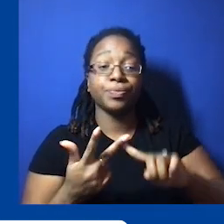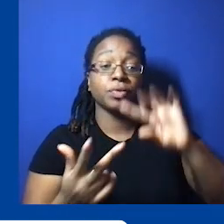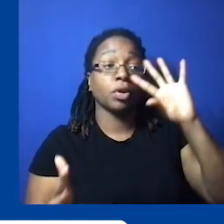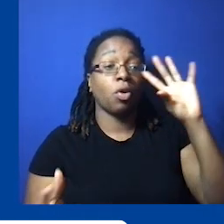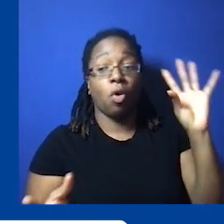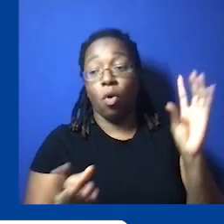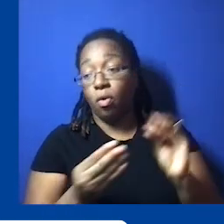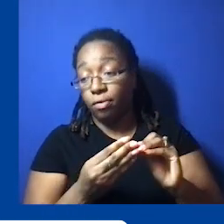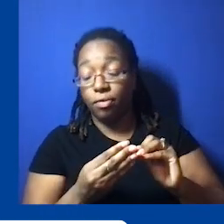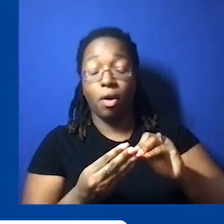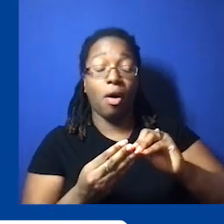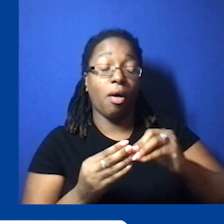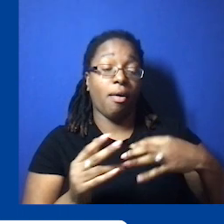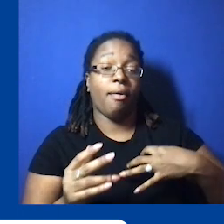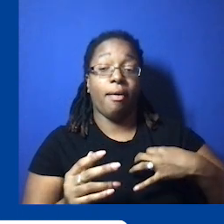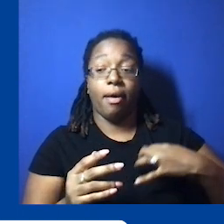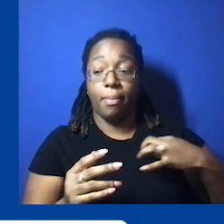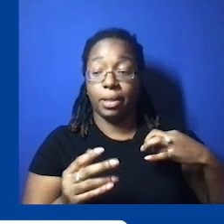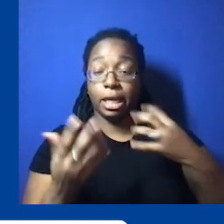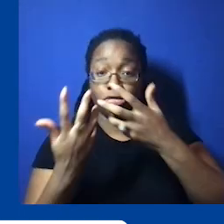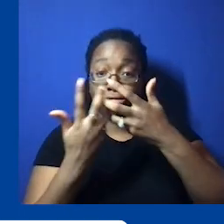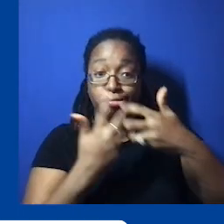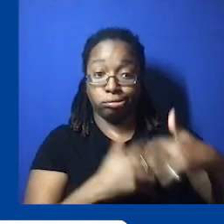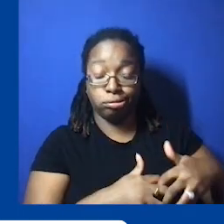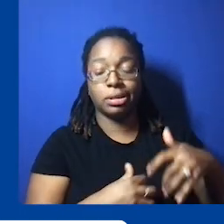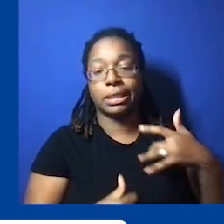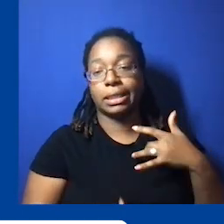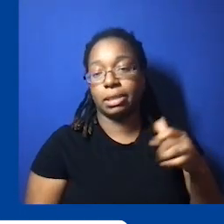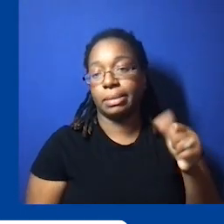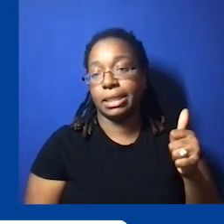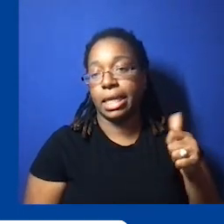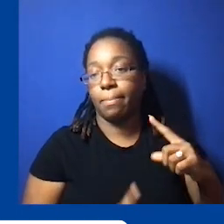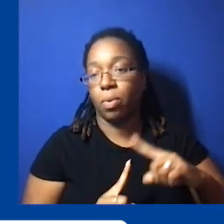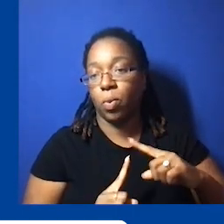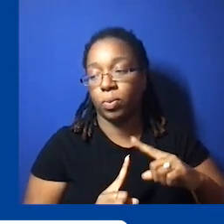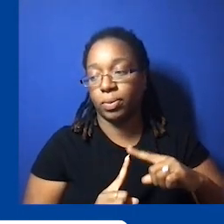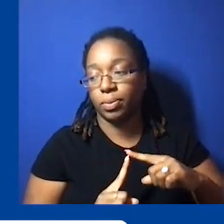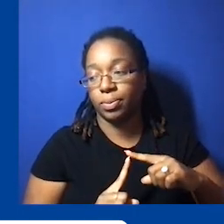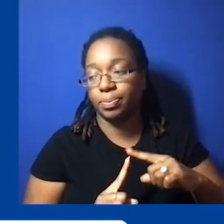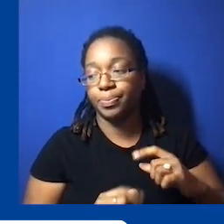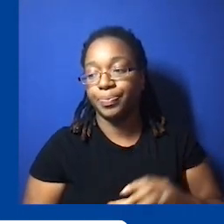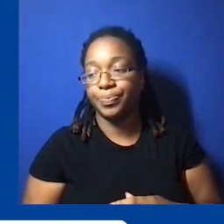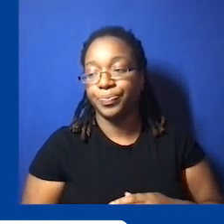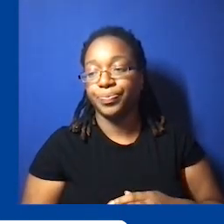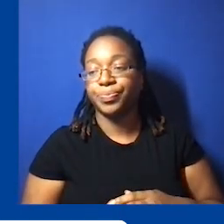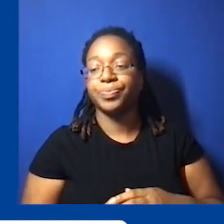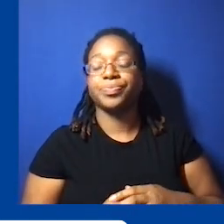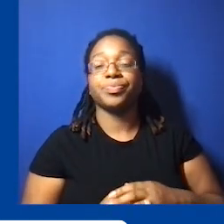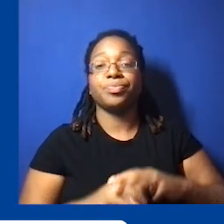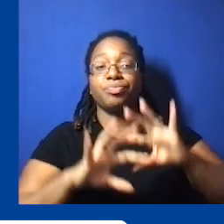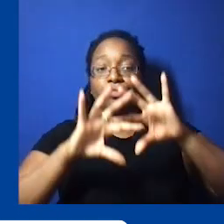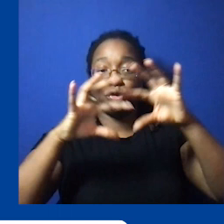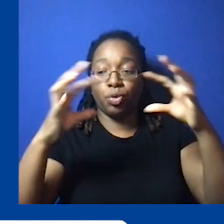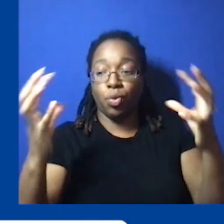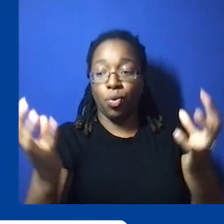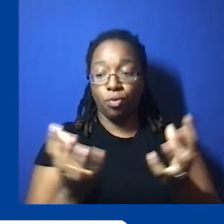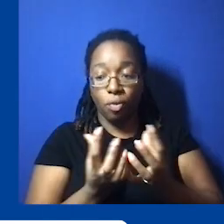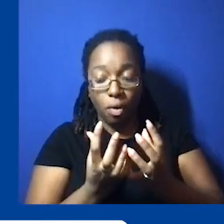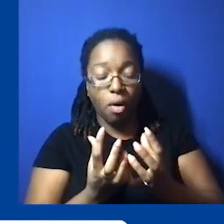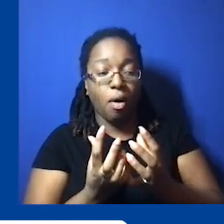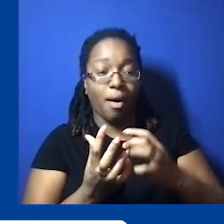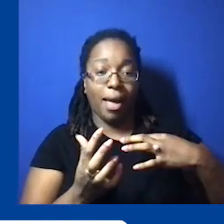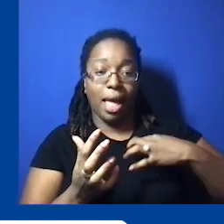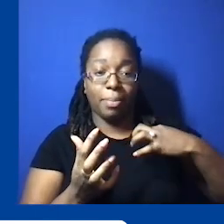application cohesion is also worth 10 points. And the overall application cohesion is just looking at